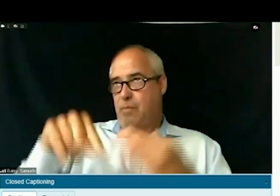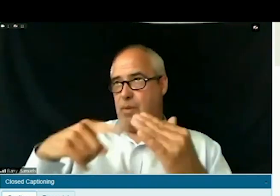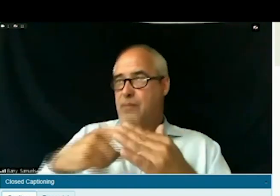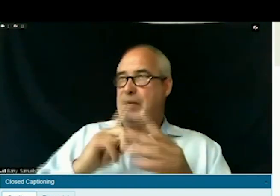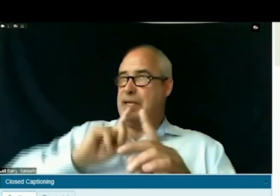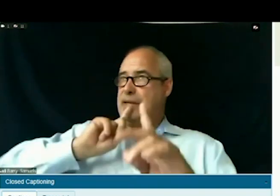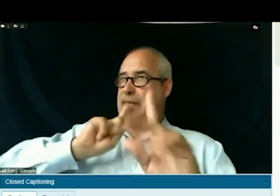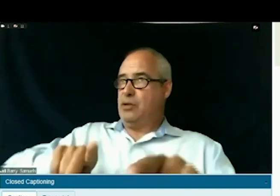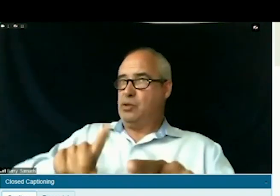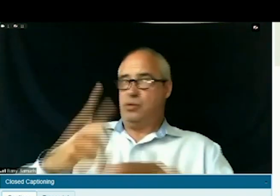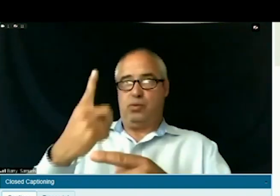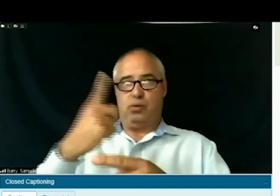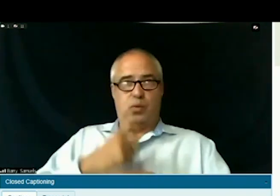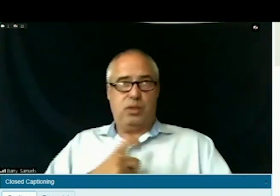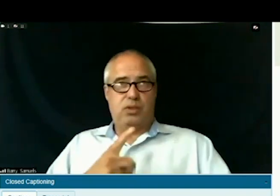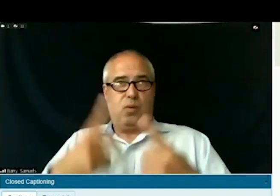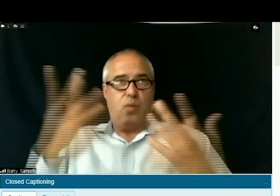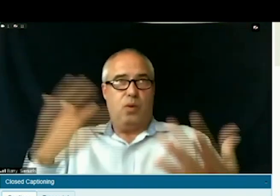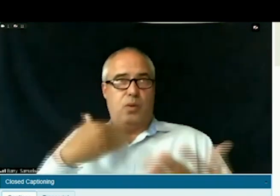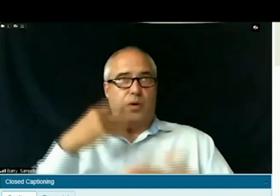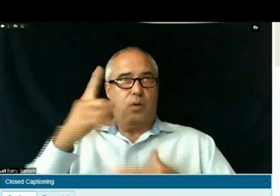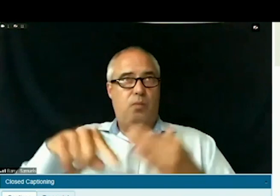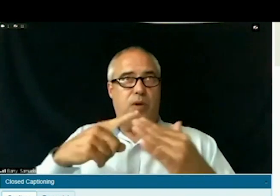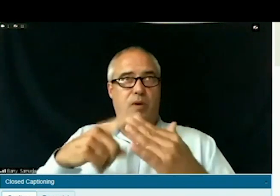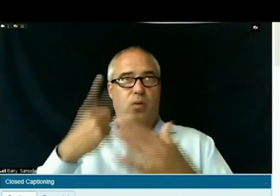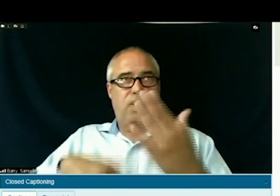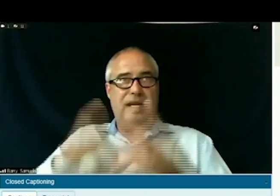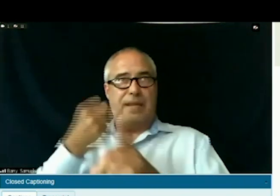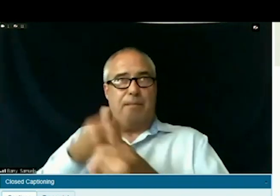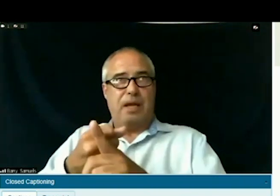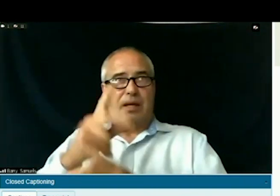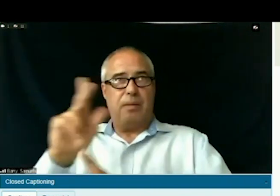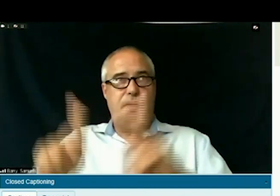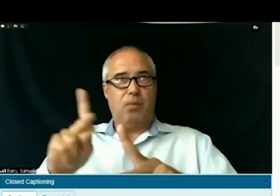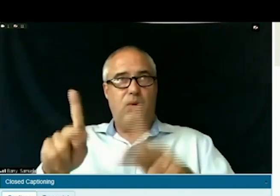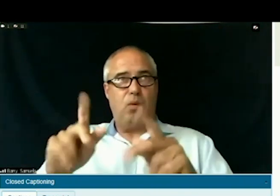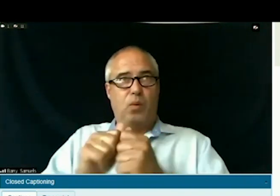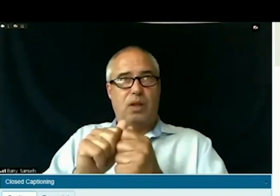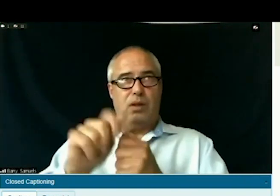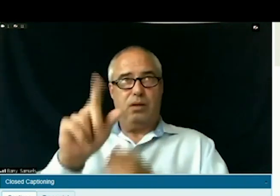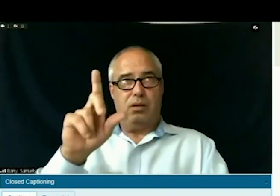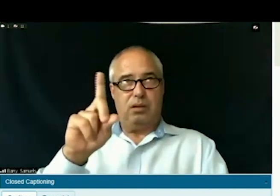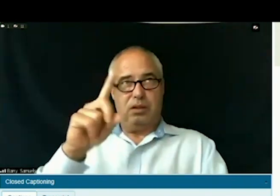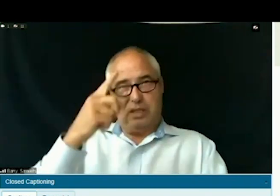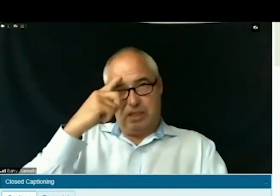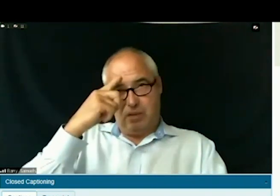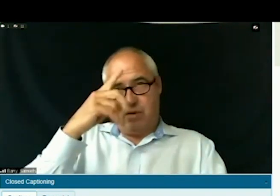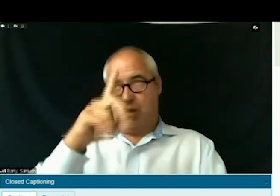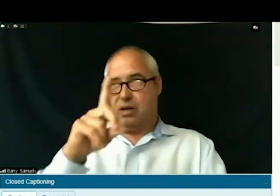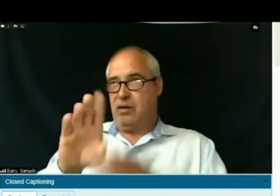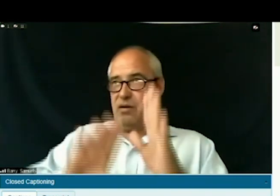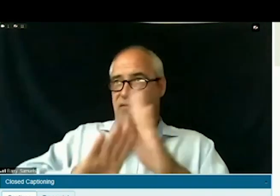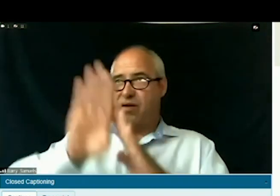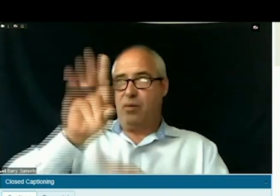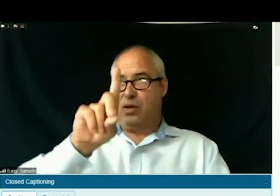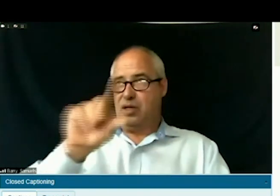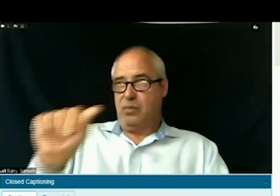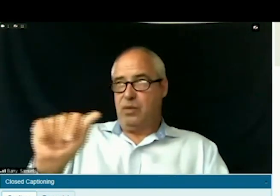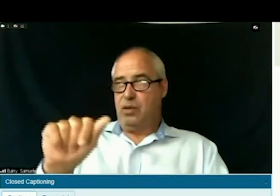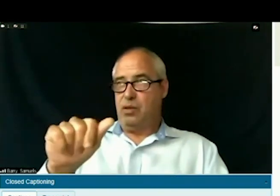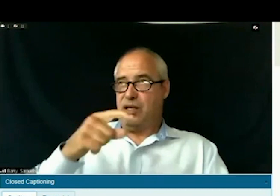answering the question, like what do we know about what impacts people with intellectual and developmental disabilities during the time of